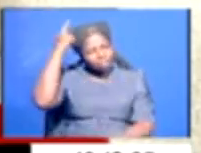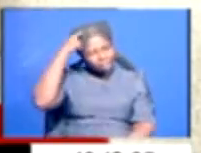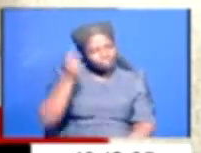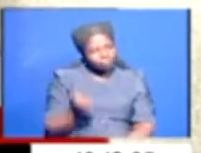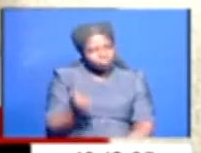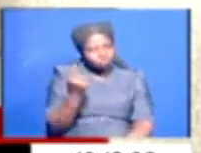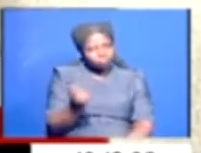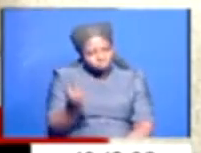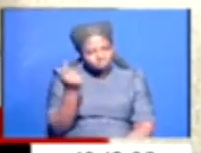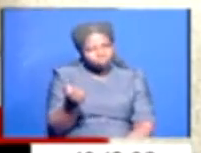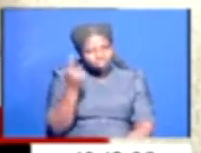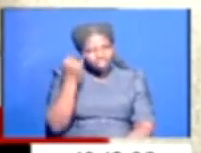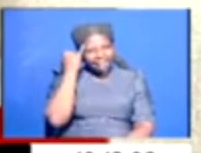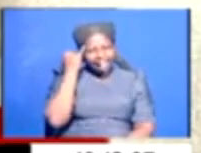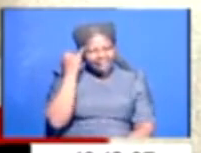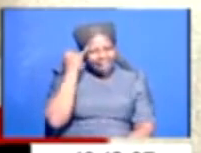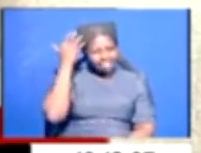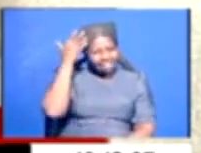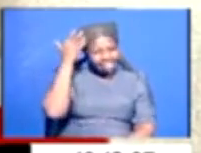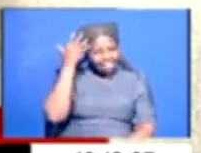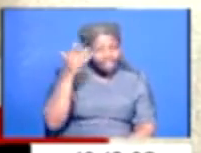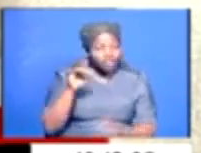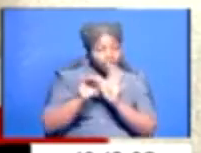that CAPS program imenisaidia kwa hiyo sasa